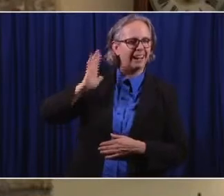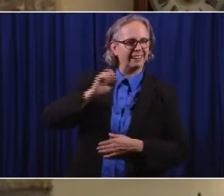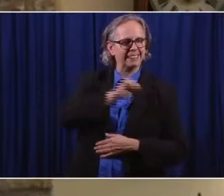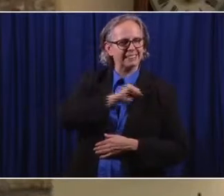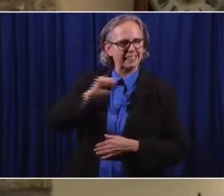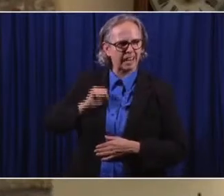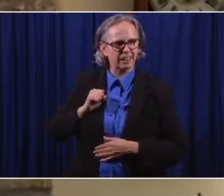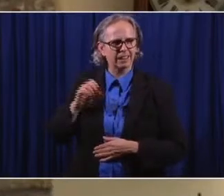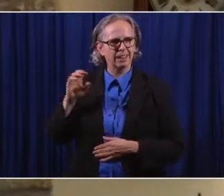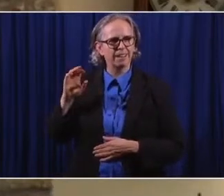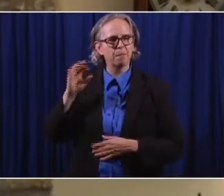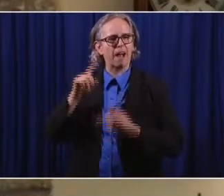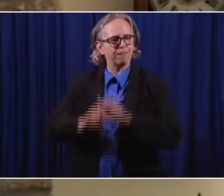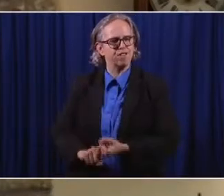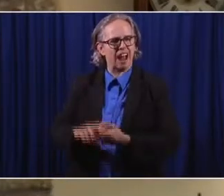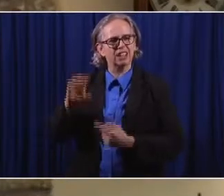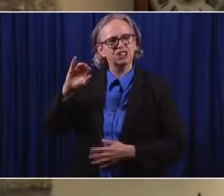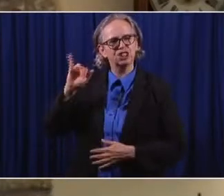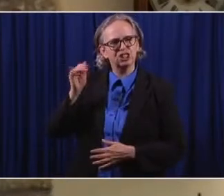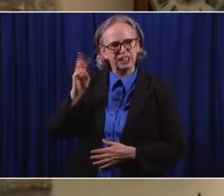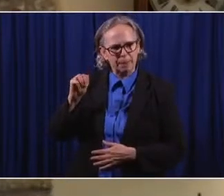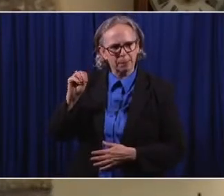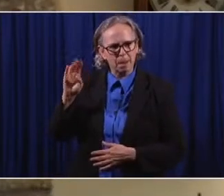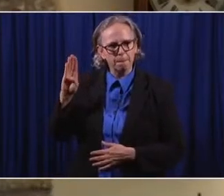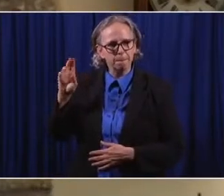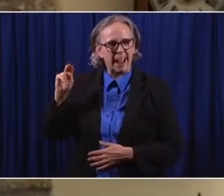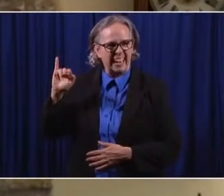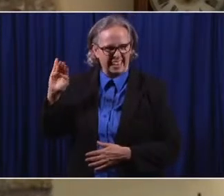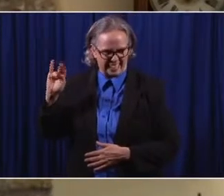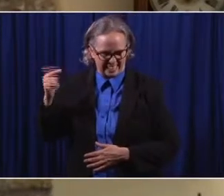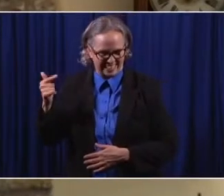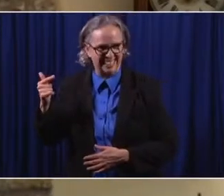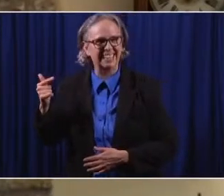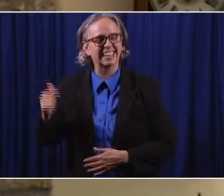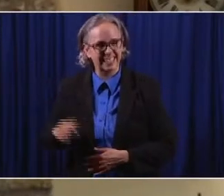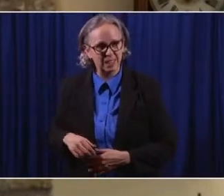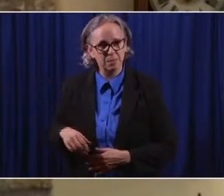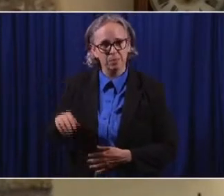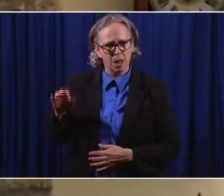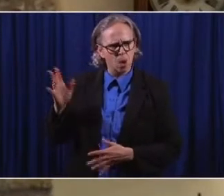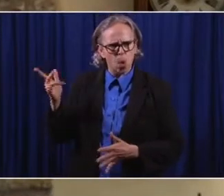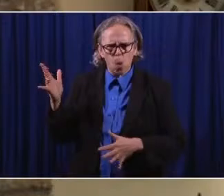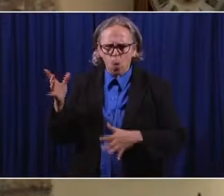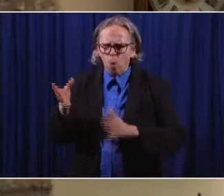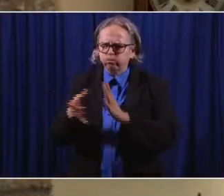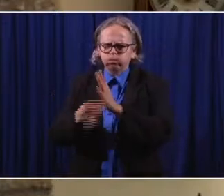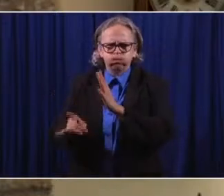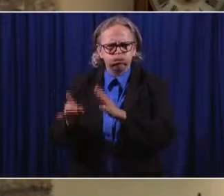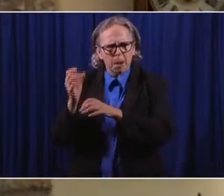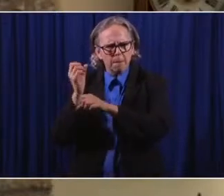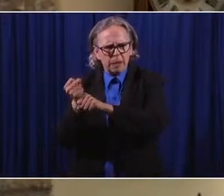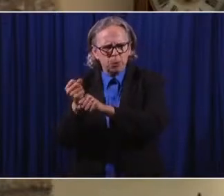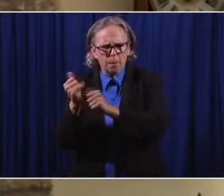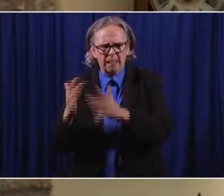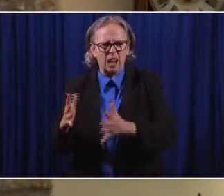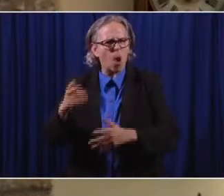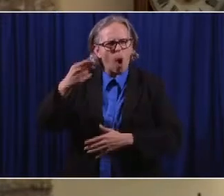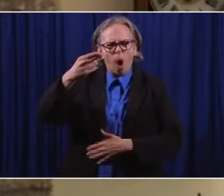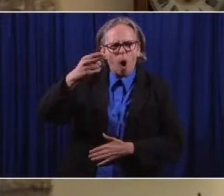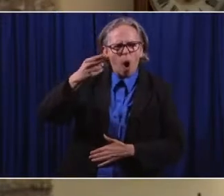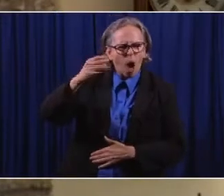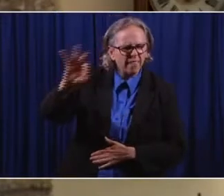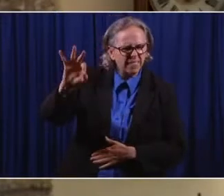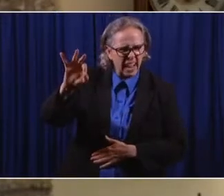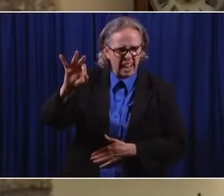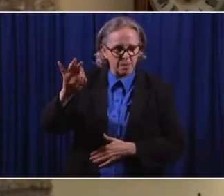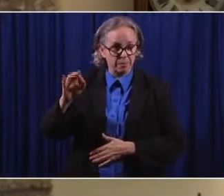was a Major League Baseball player, a Hall of Famer, great guy, and he also served in the United States Senate.